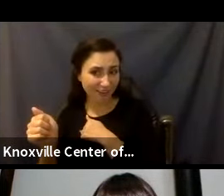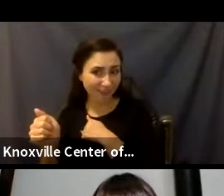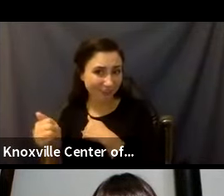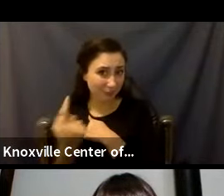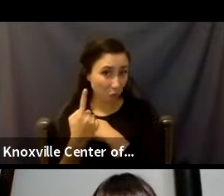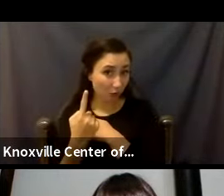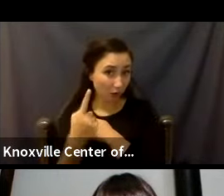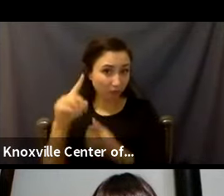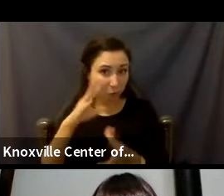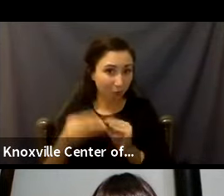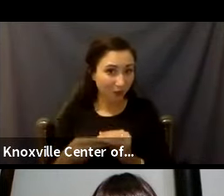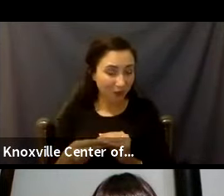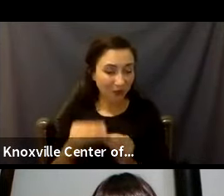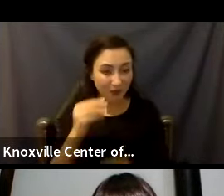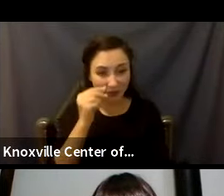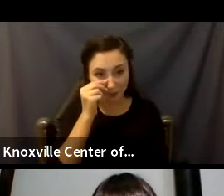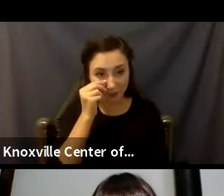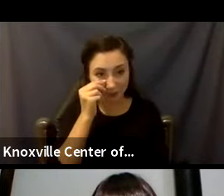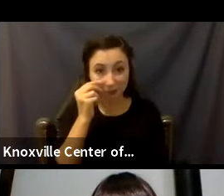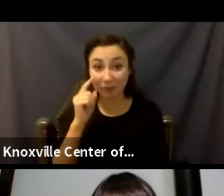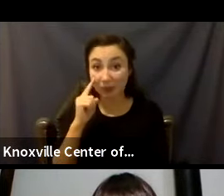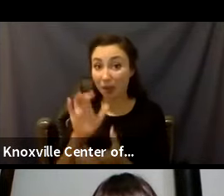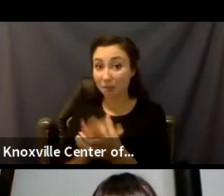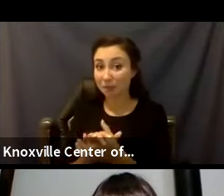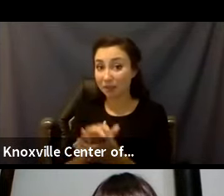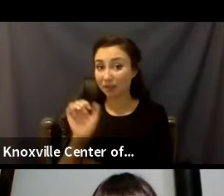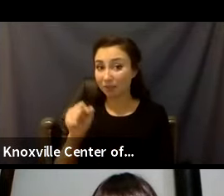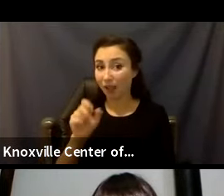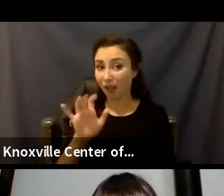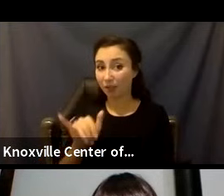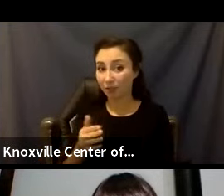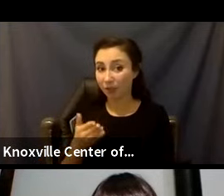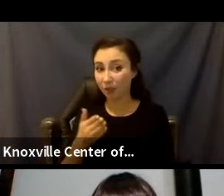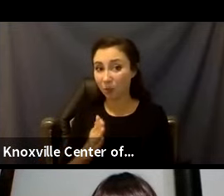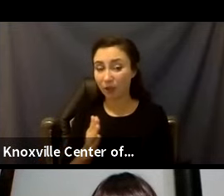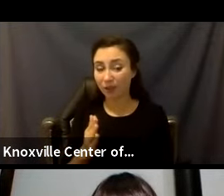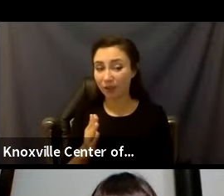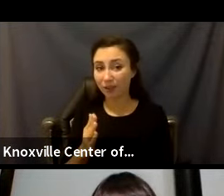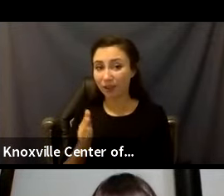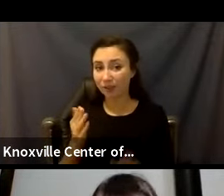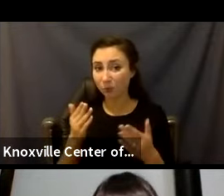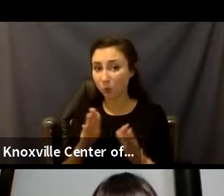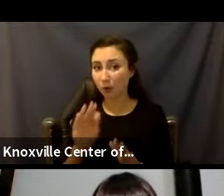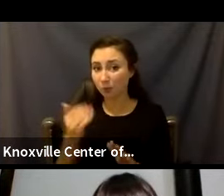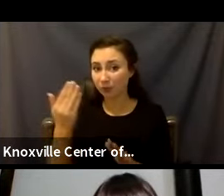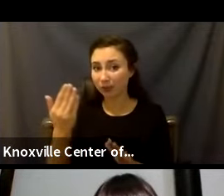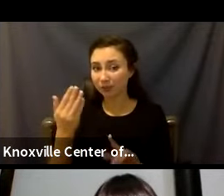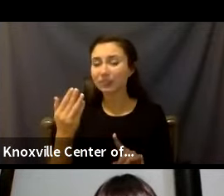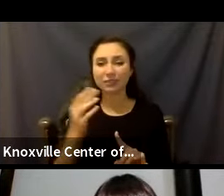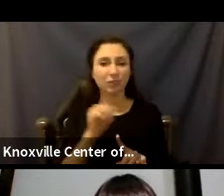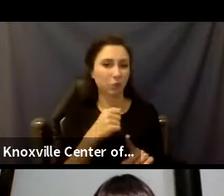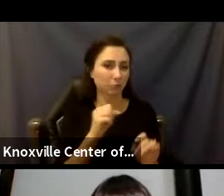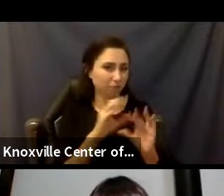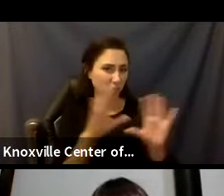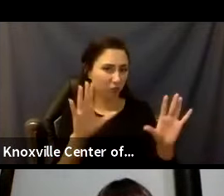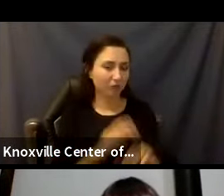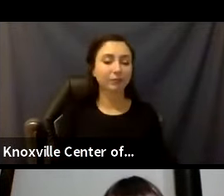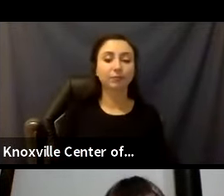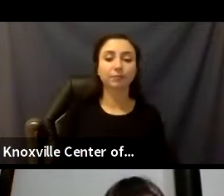one package deal? I believe that's the way it was brought forth. Okay. Okay, I'm good with that. I just want to clarify.